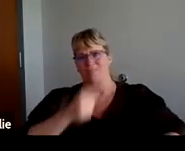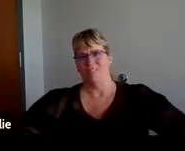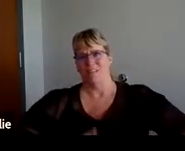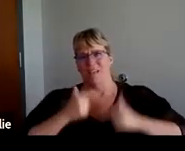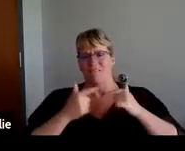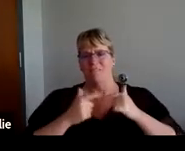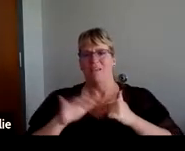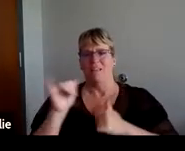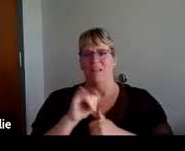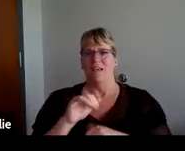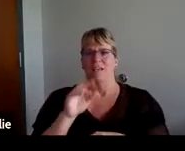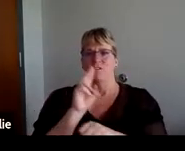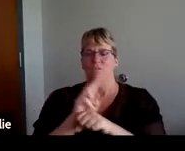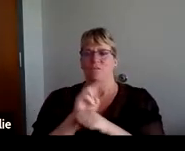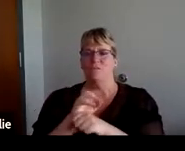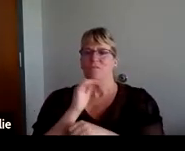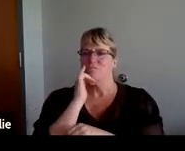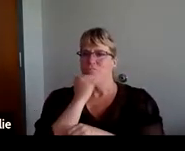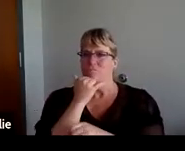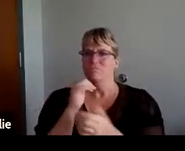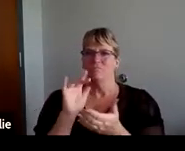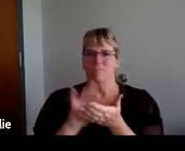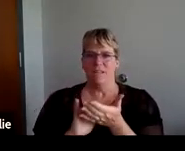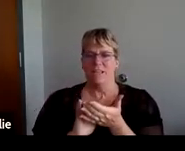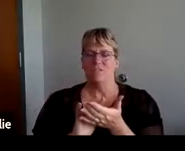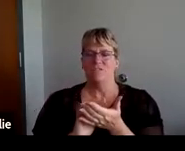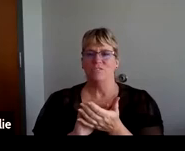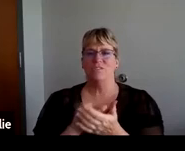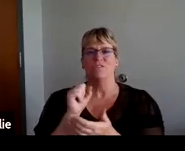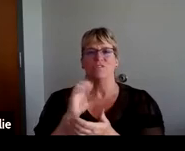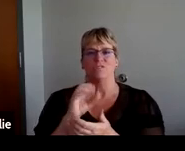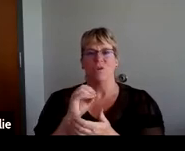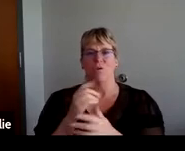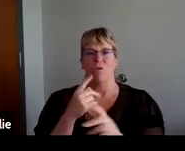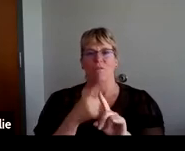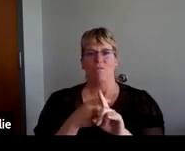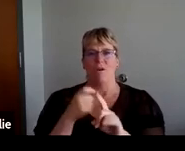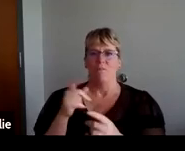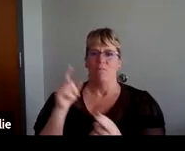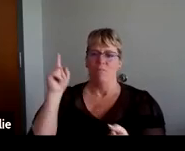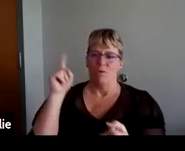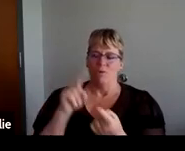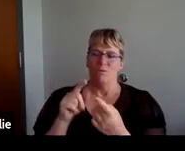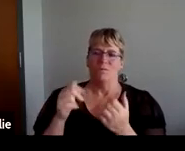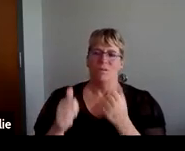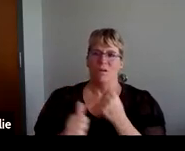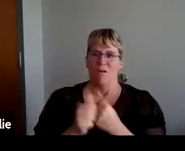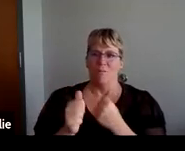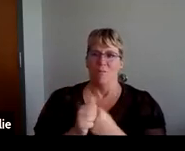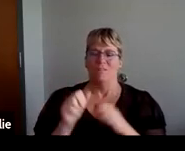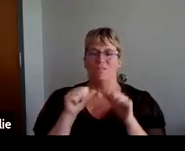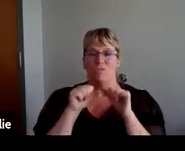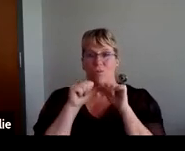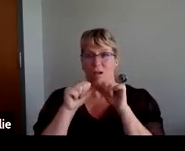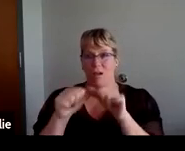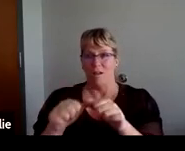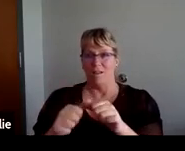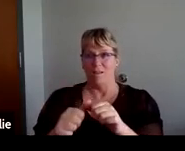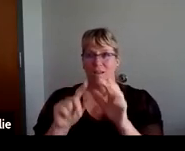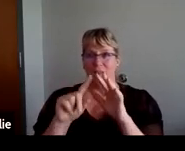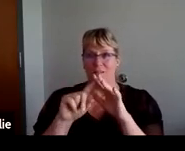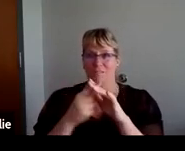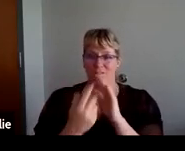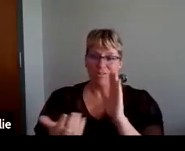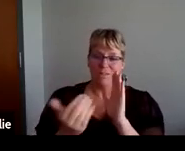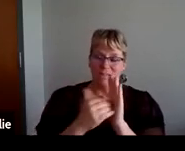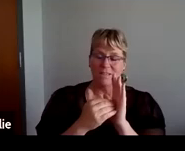is substance use disorder for our patients. So looking at it from a harm reduction, looking at it as a chronic relapsing disorder that it